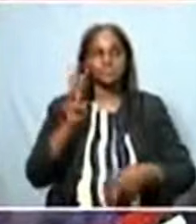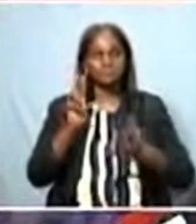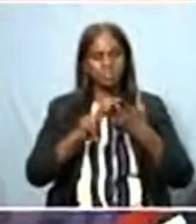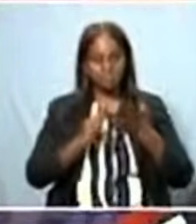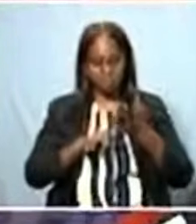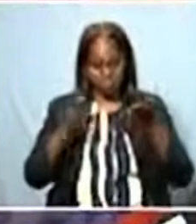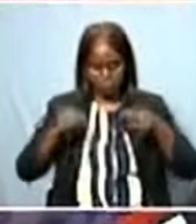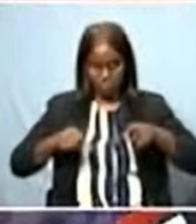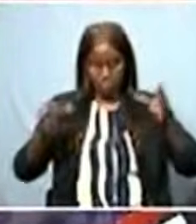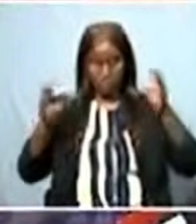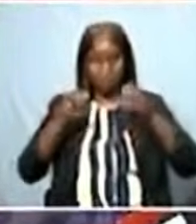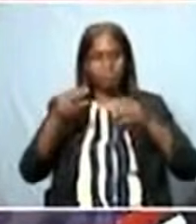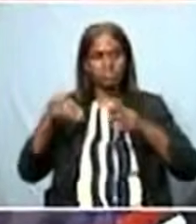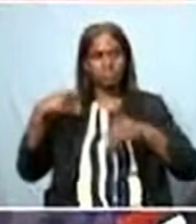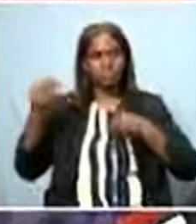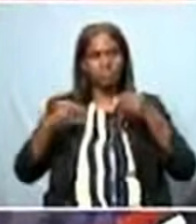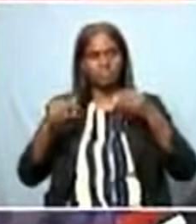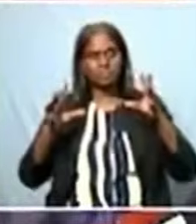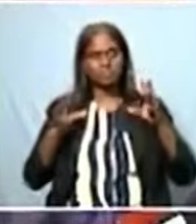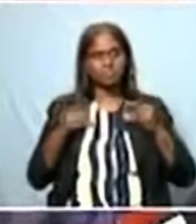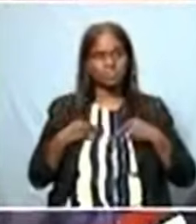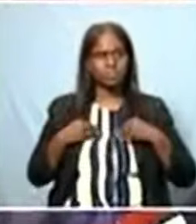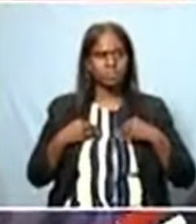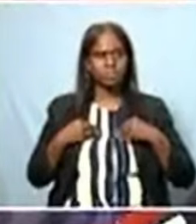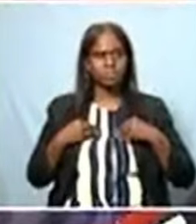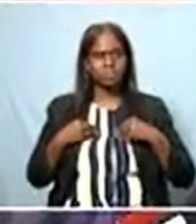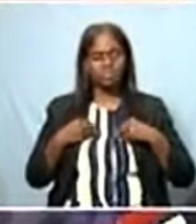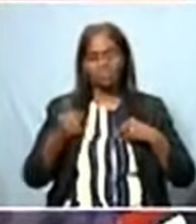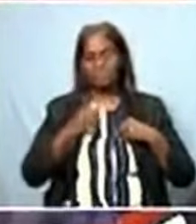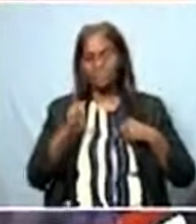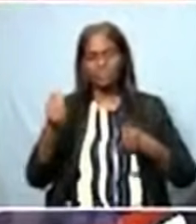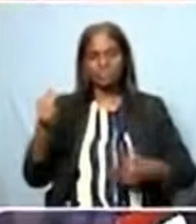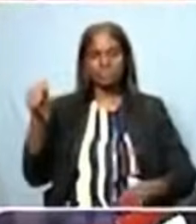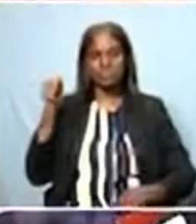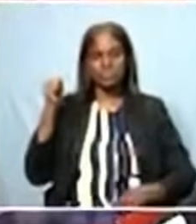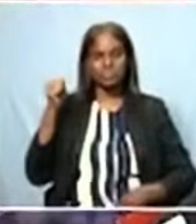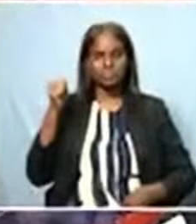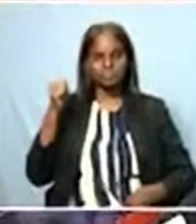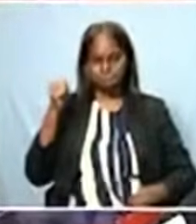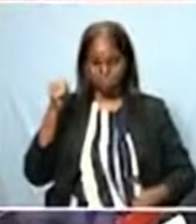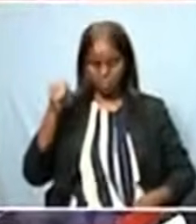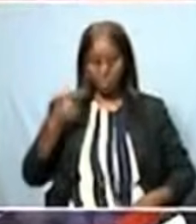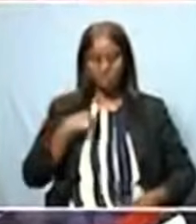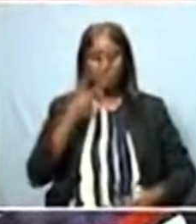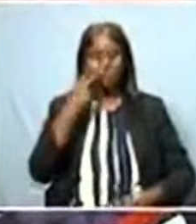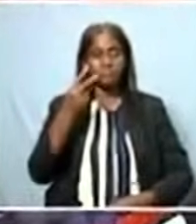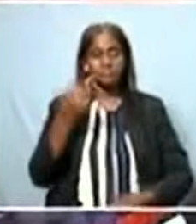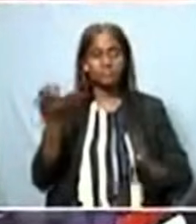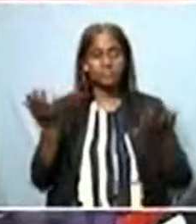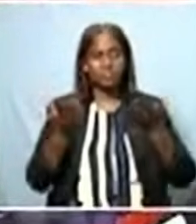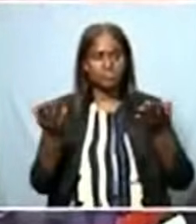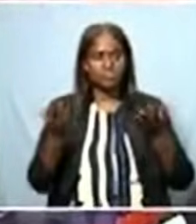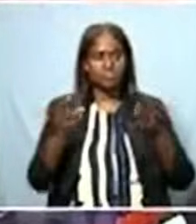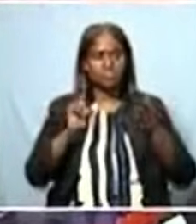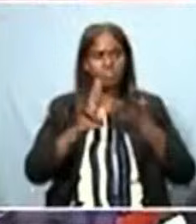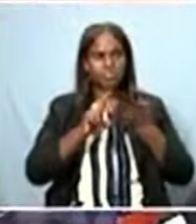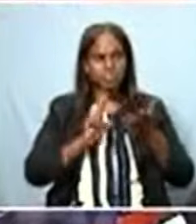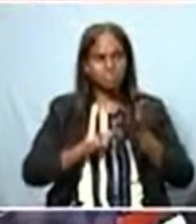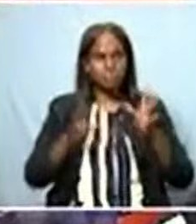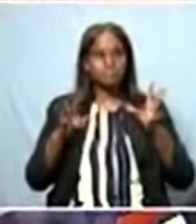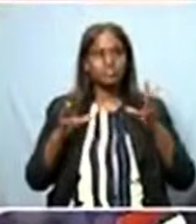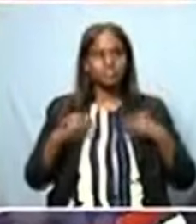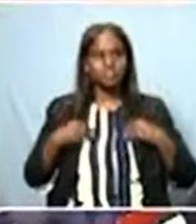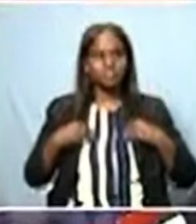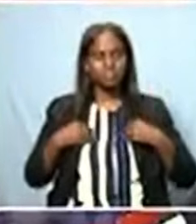report of the Committee of Supply be adopted? Any objection? I see none. Report